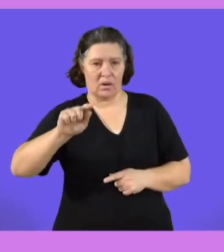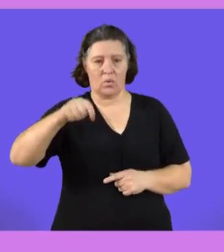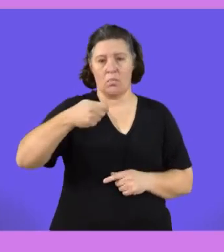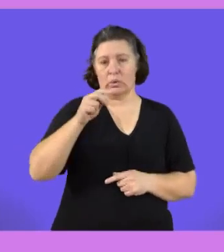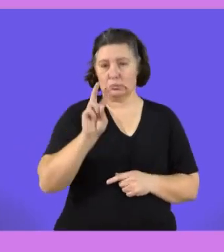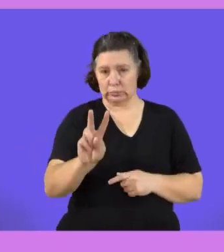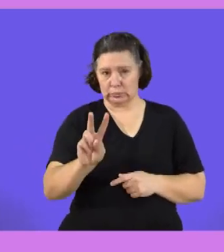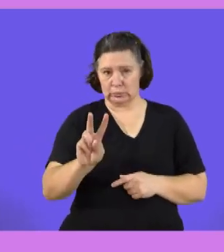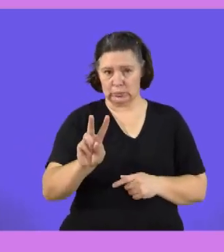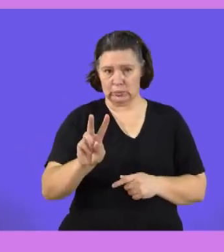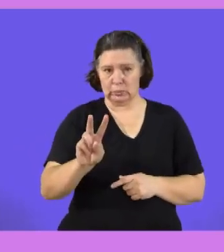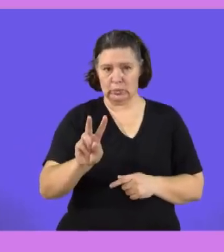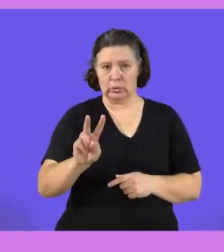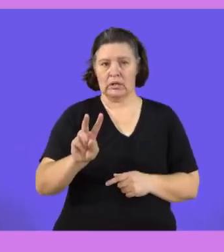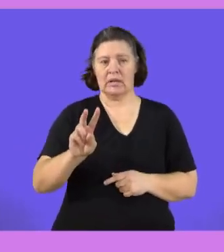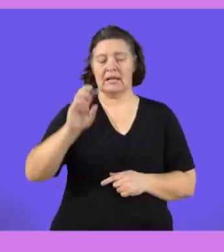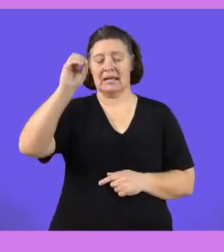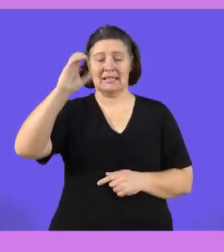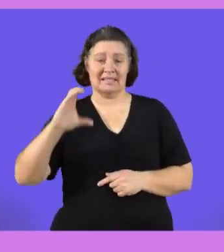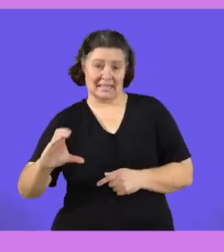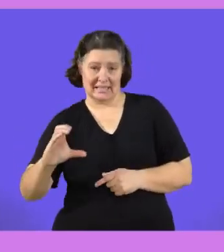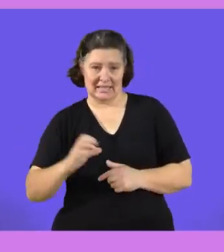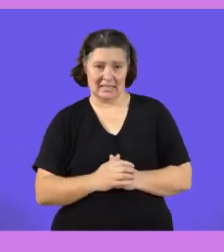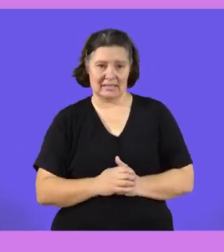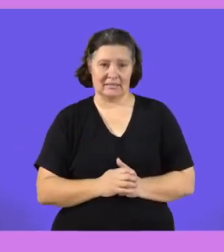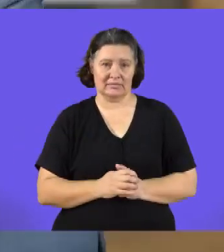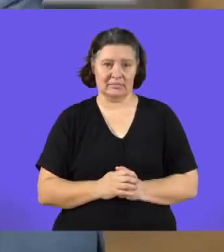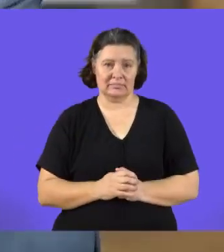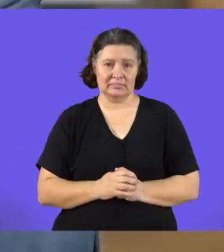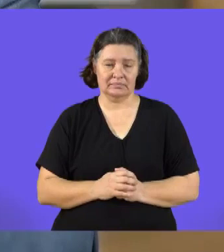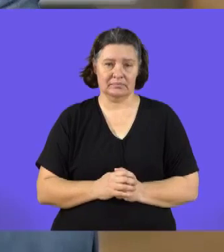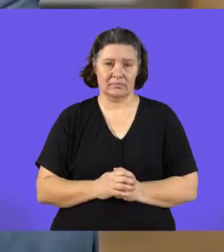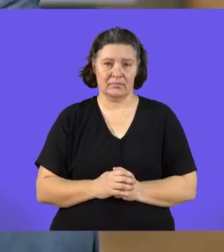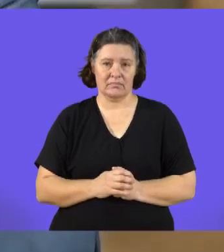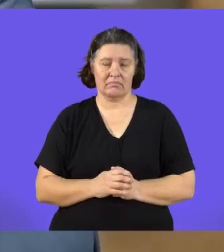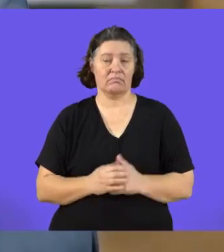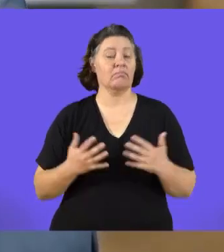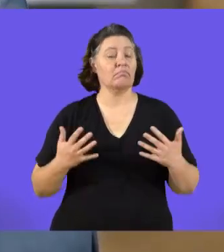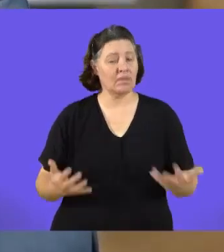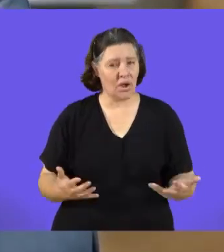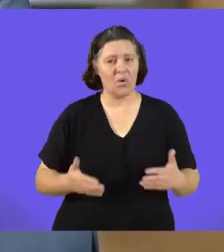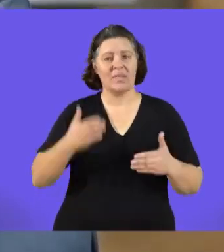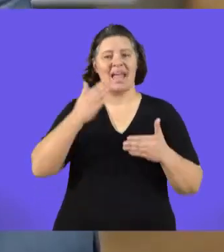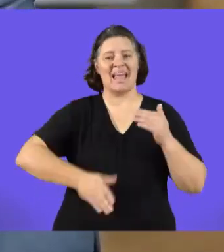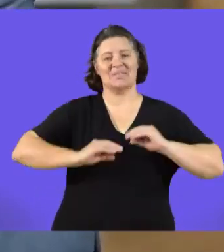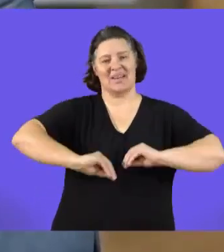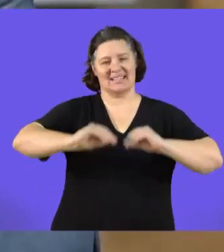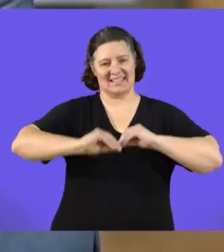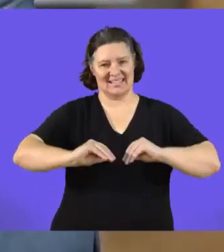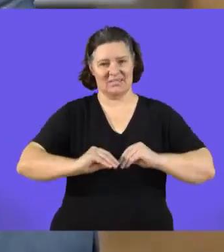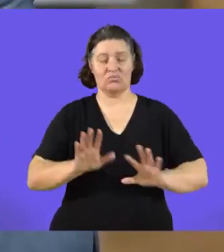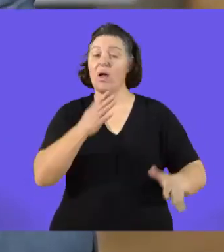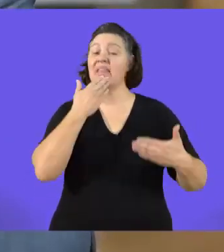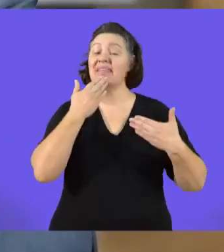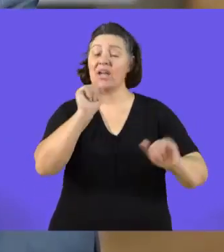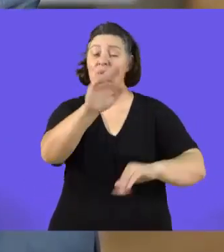27,2. And that will be 27,2 degrees Celsius. Grade 12, we have come to the end of this lesson. I want to say thank you for your